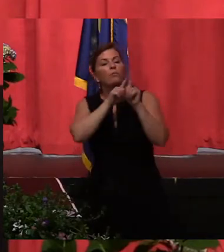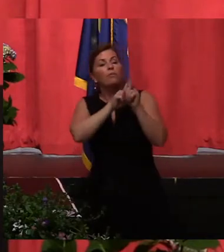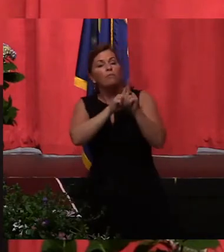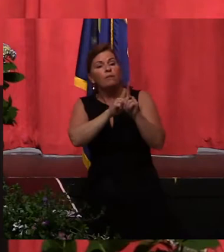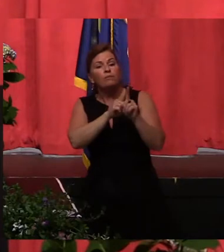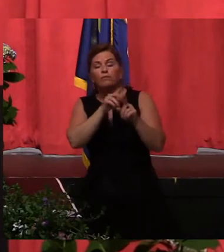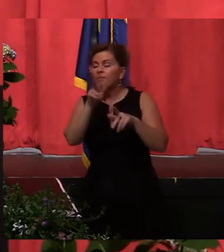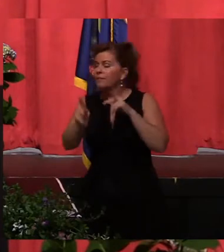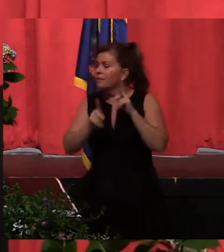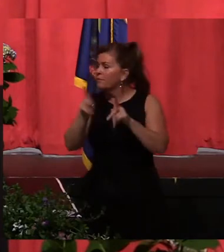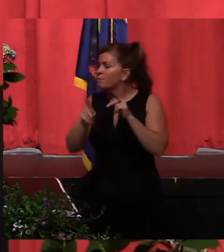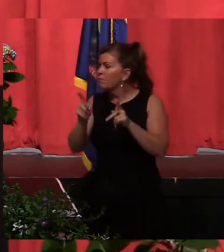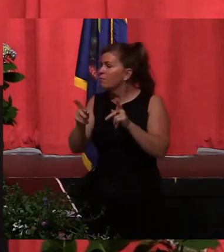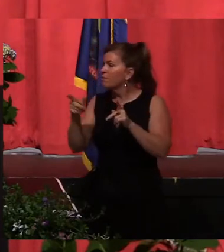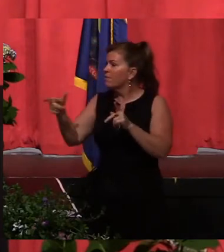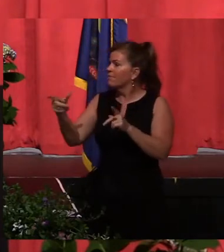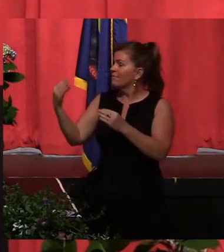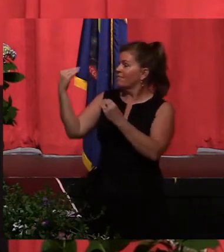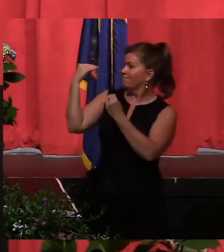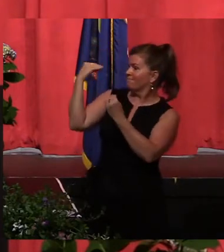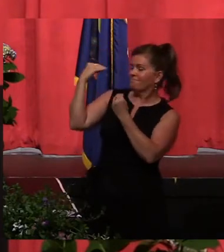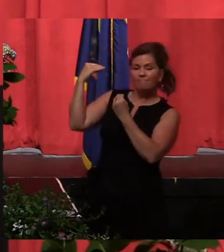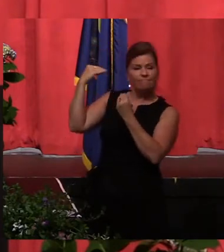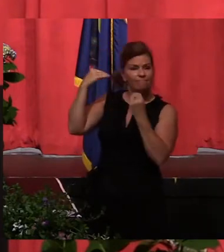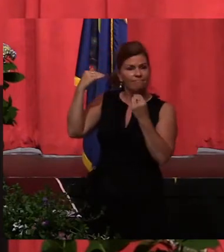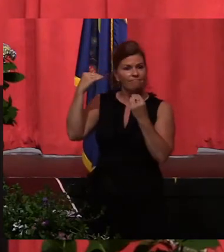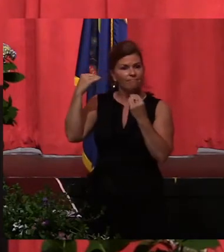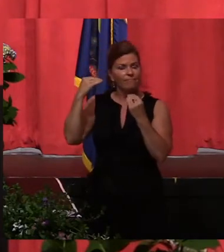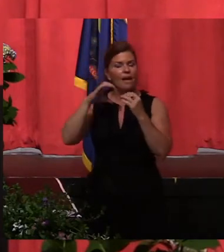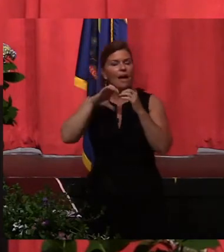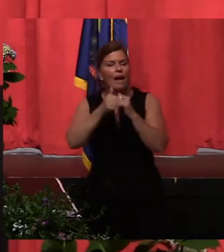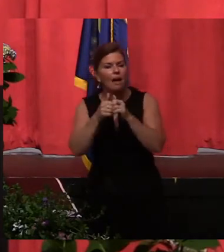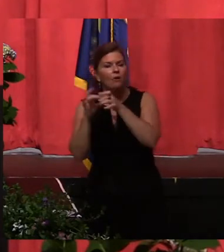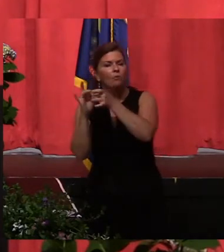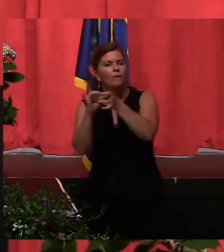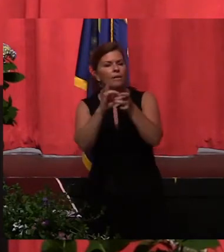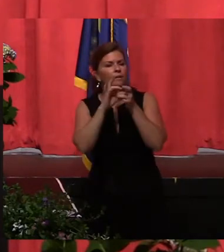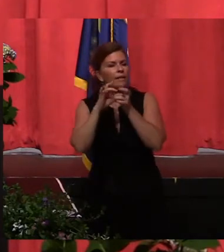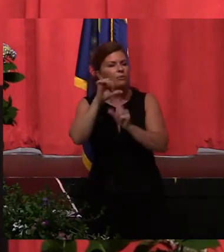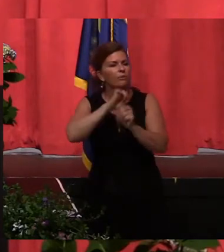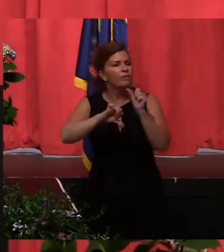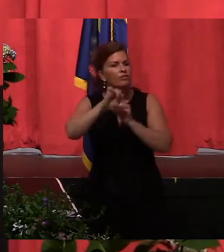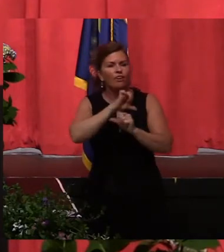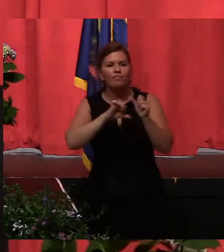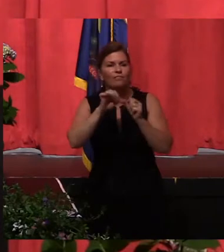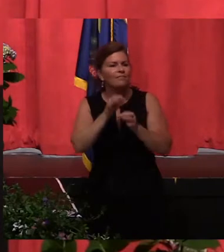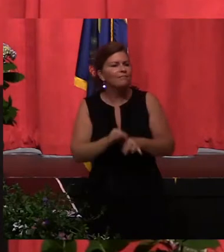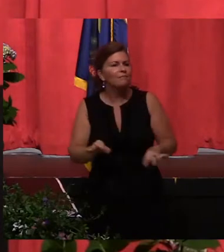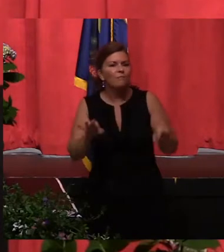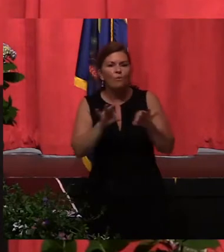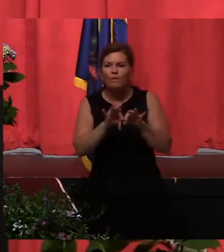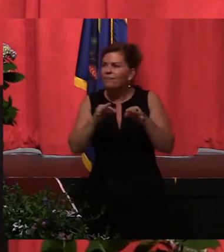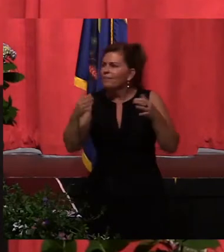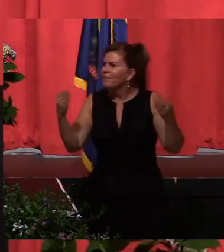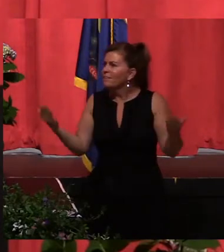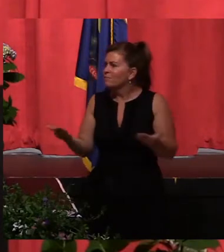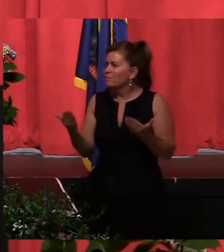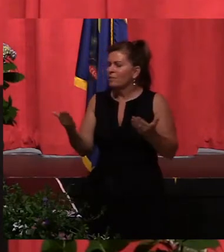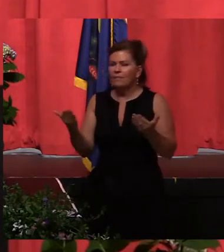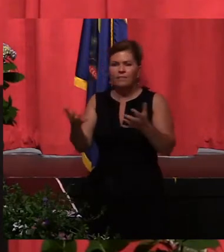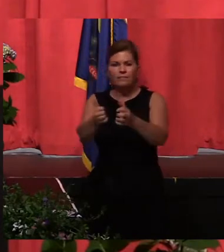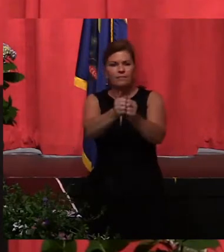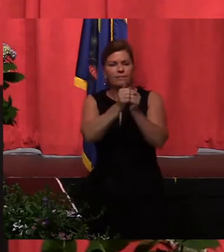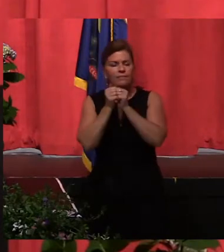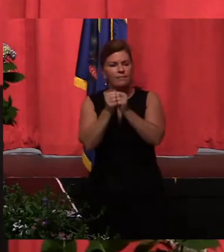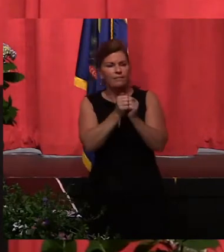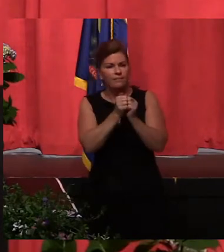whom we learn, the manner with which we connect with each other is defining. and we're here together. While